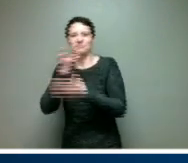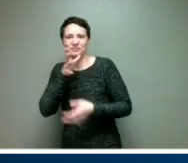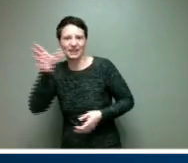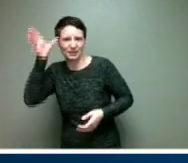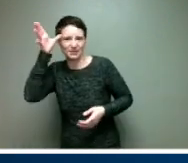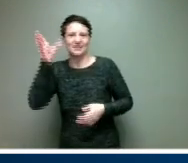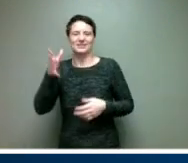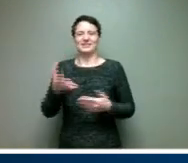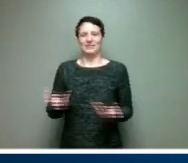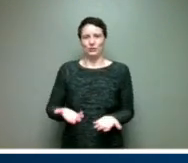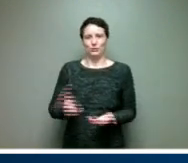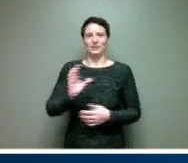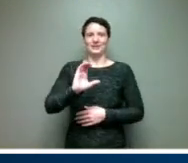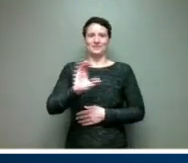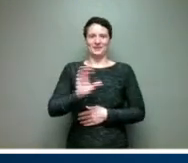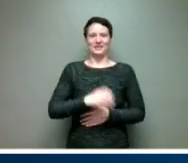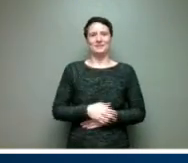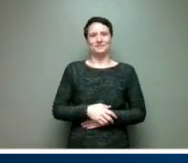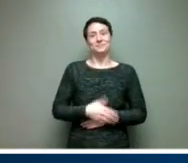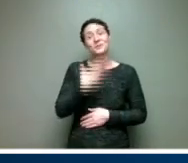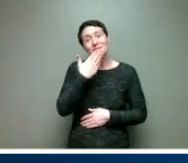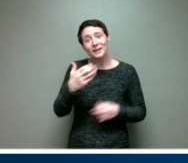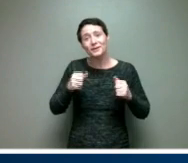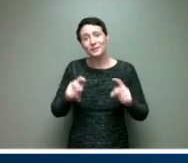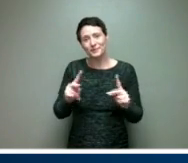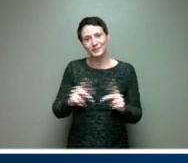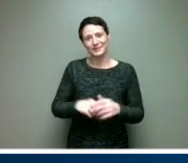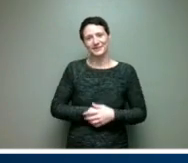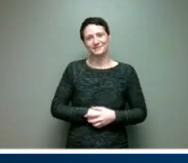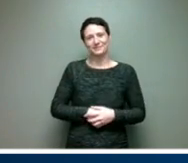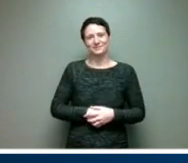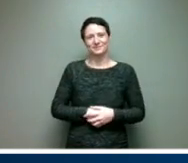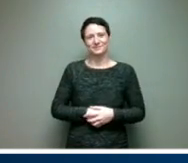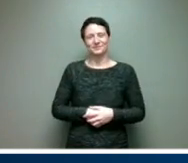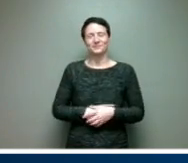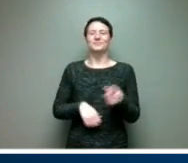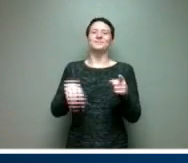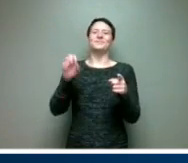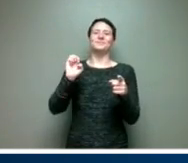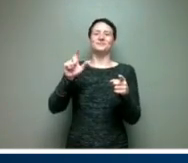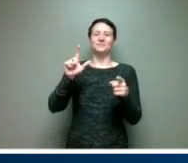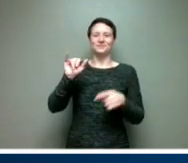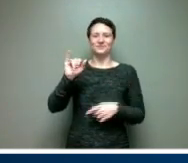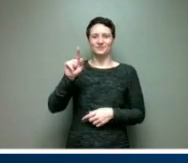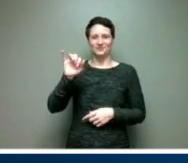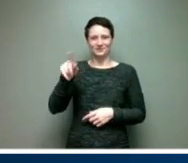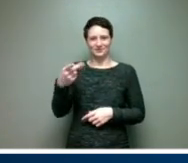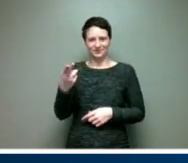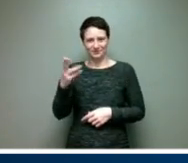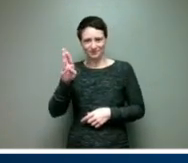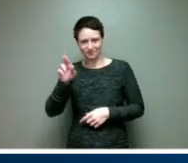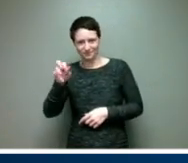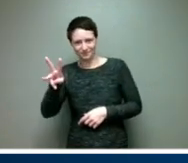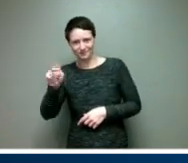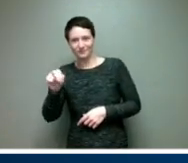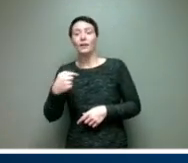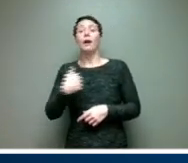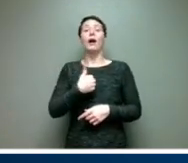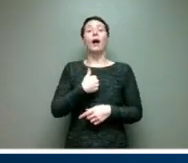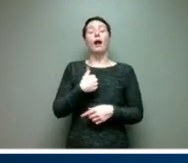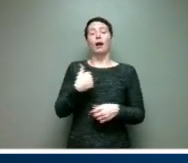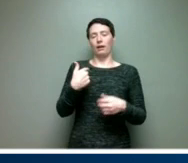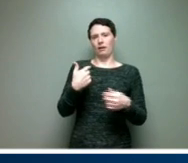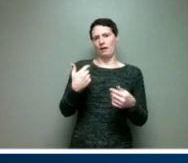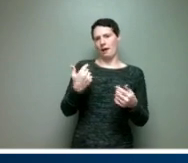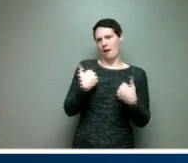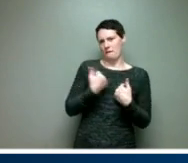Wonderful. Thank you. So thank you. Thank you for this opportunity. Great. Well, I'm going to just offer a couple things. My children